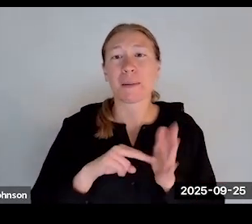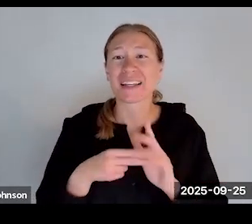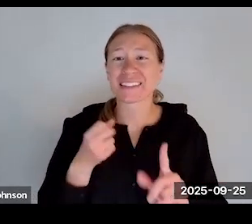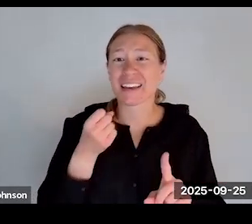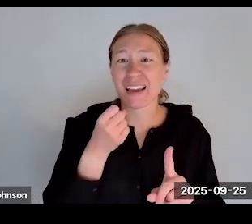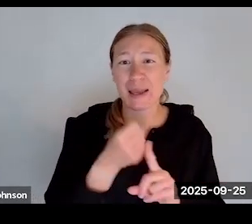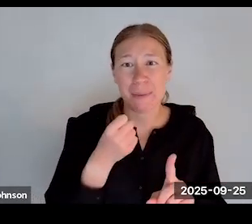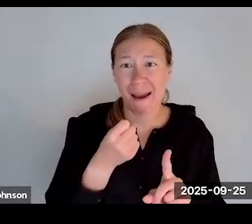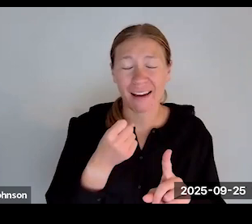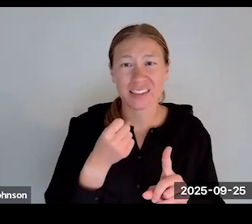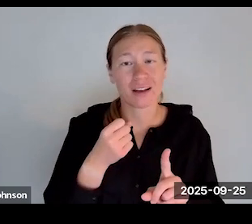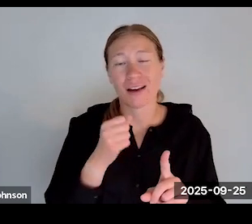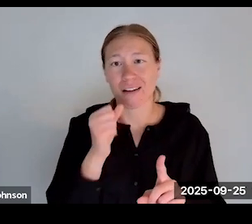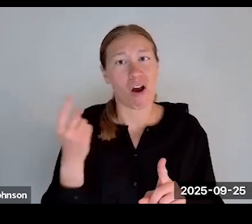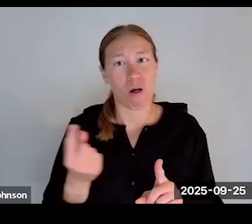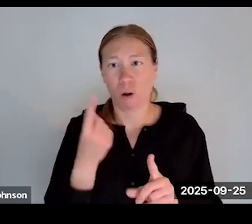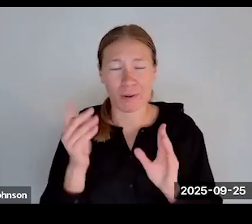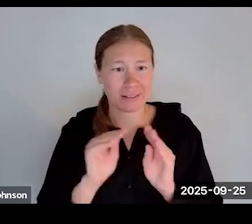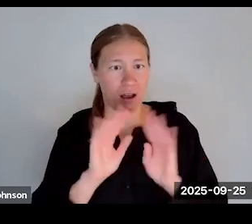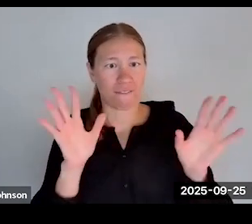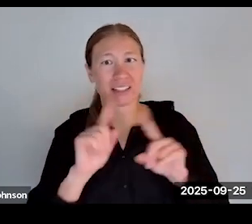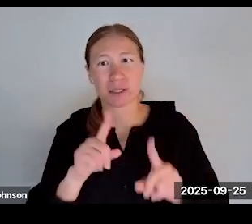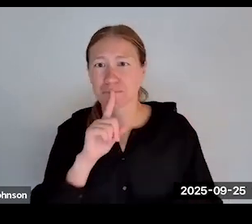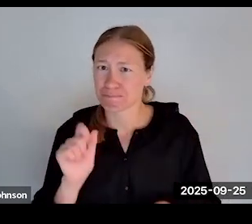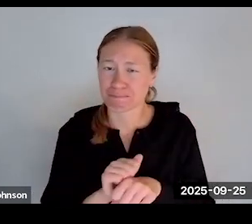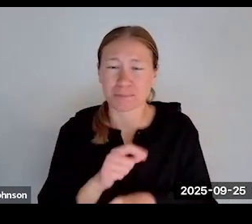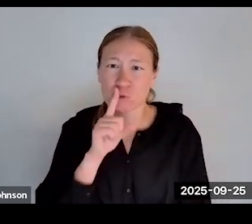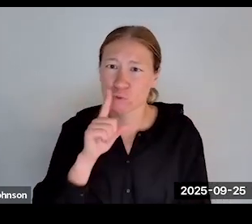always be apparent, but it is very real.